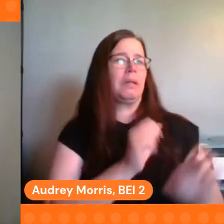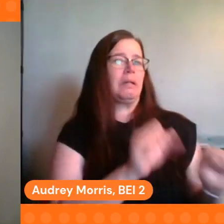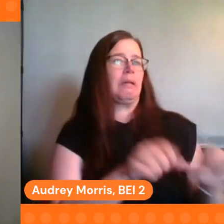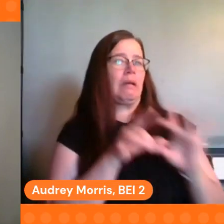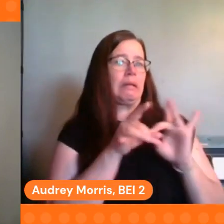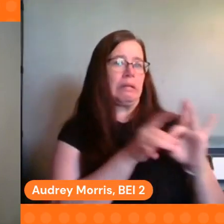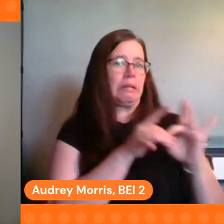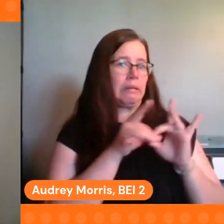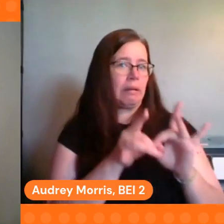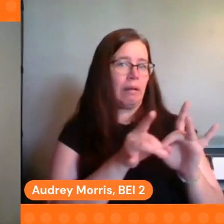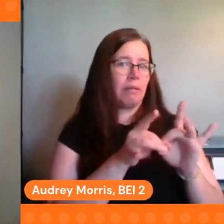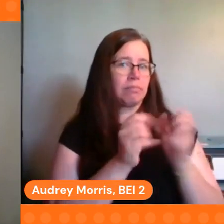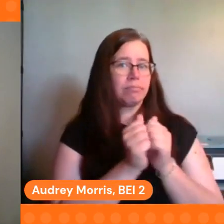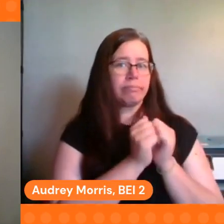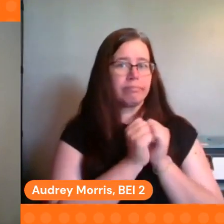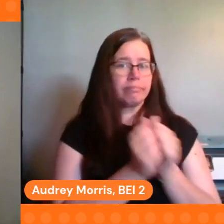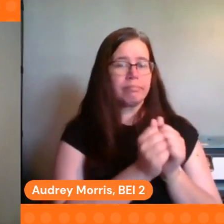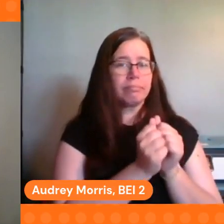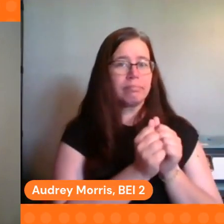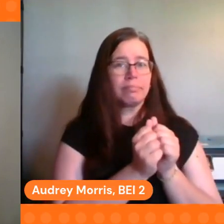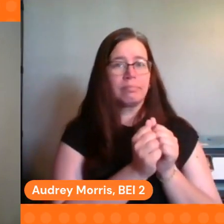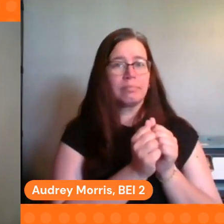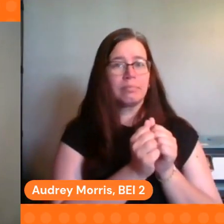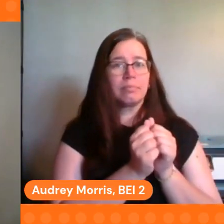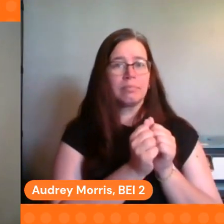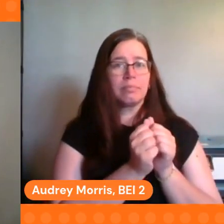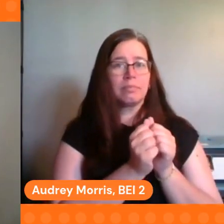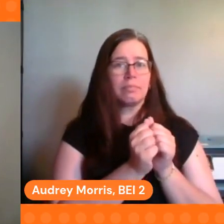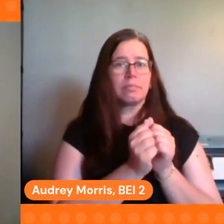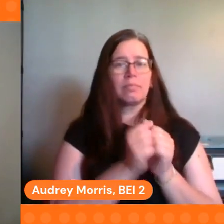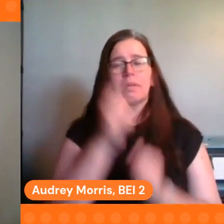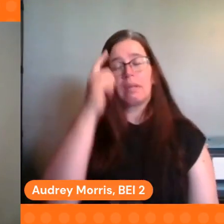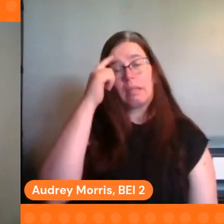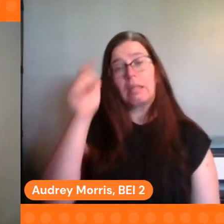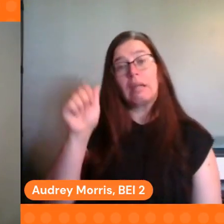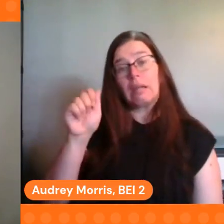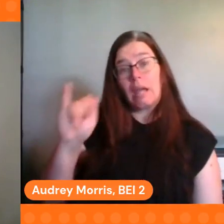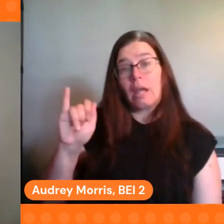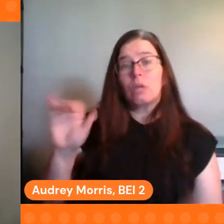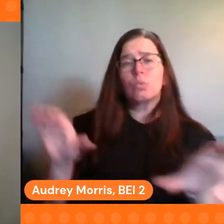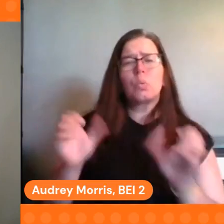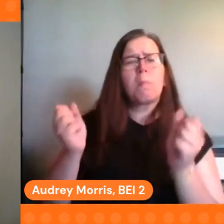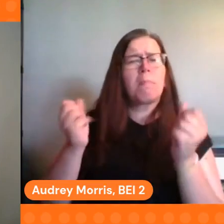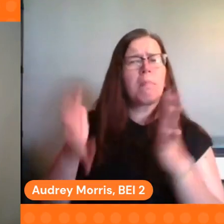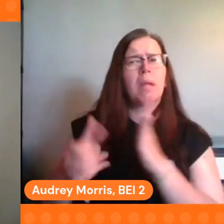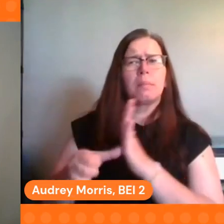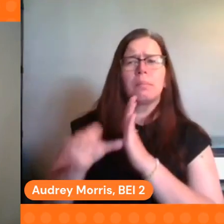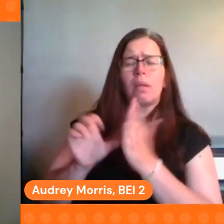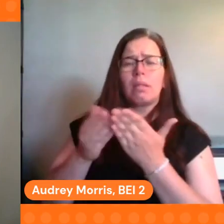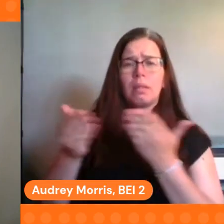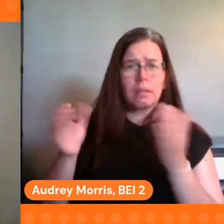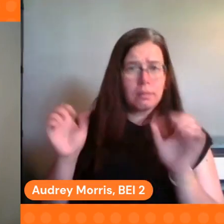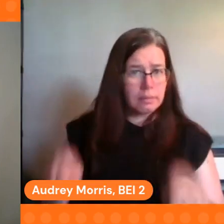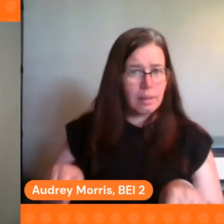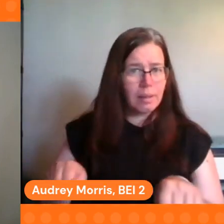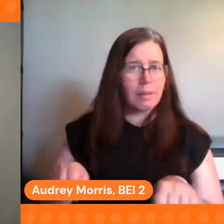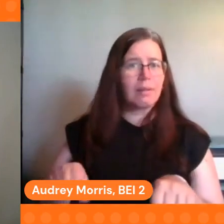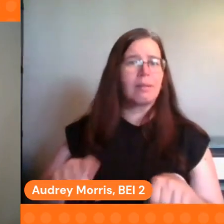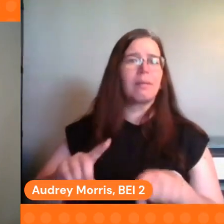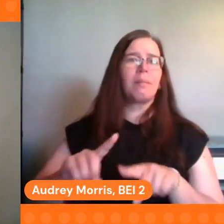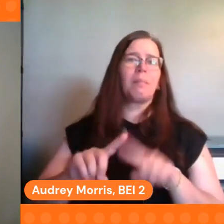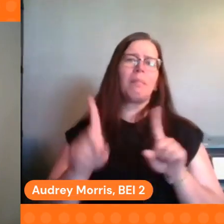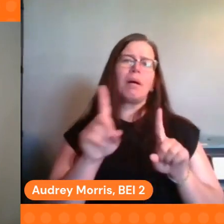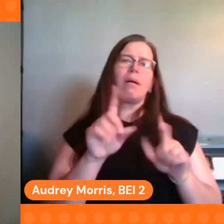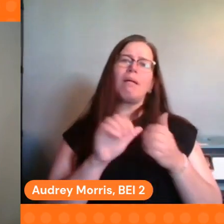together. And I think like AI can do so many impressive things, but like it can't replace what happened